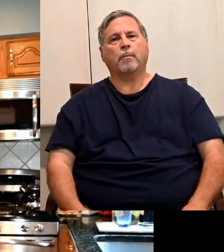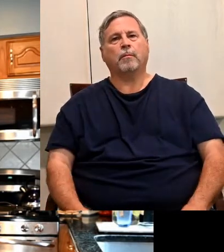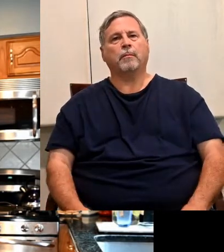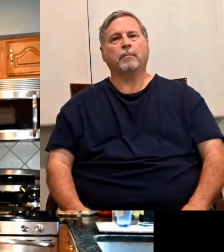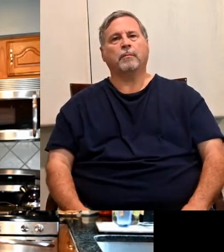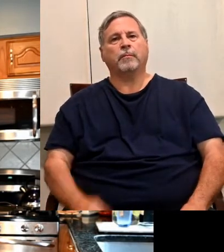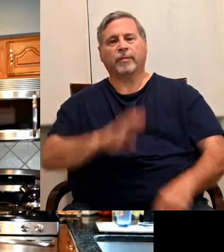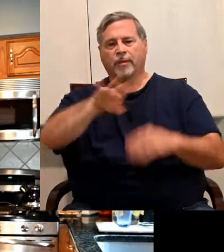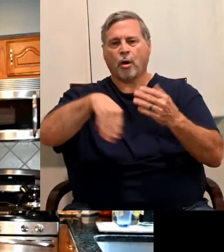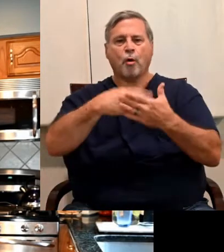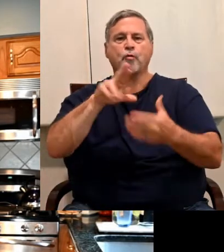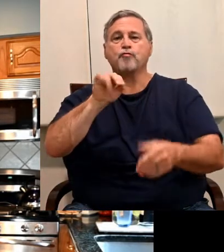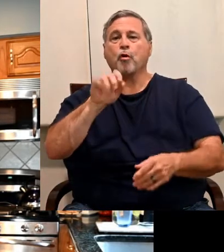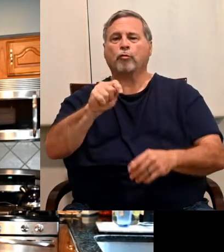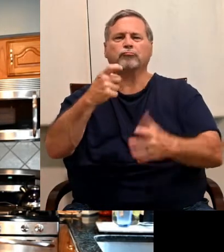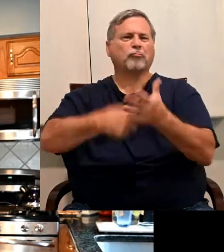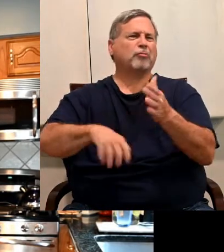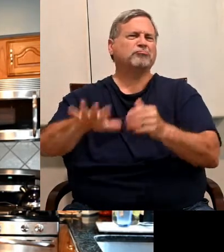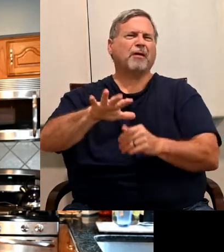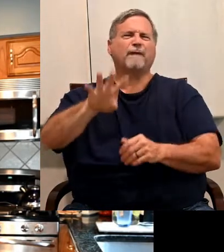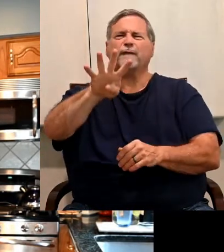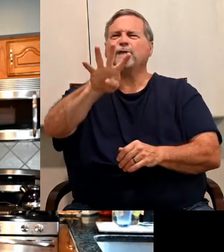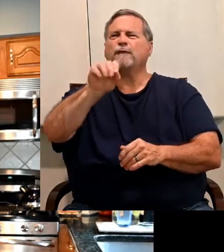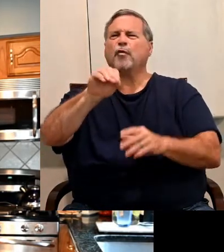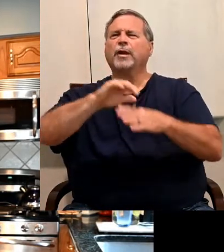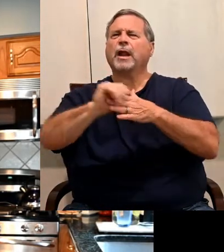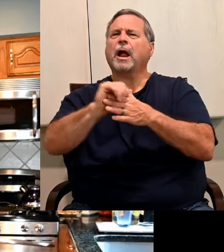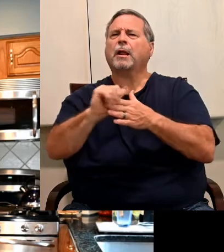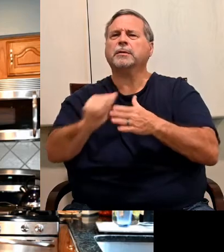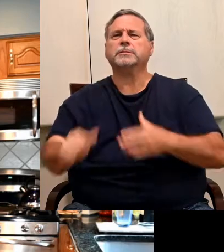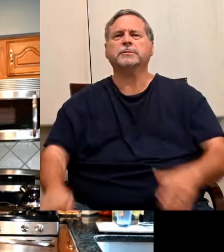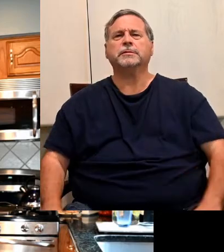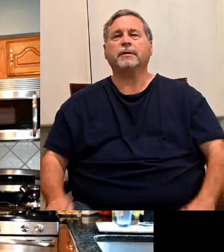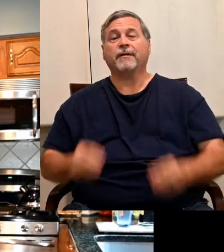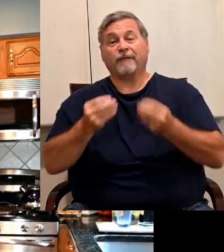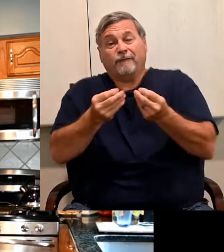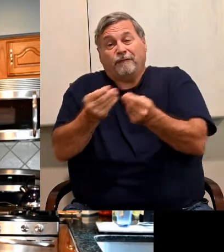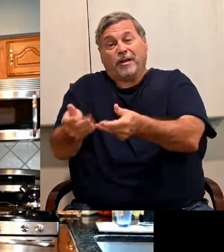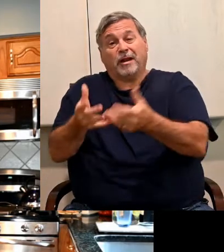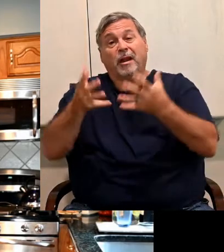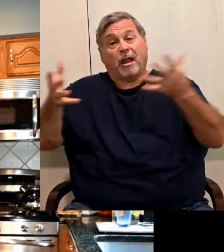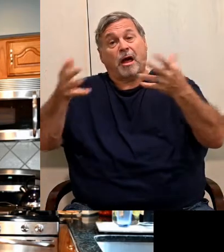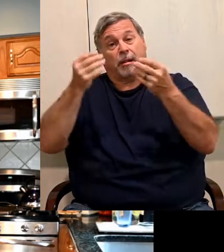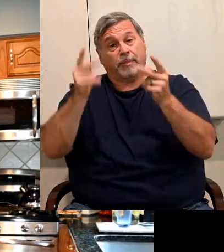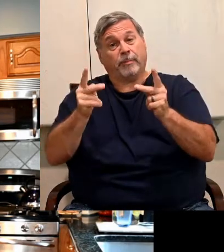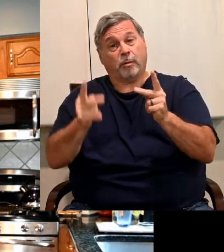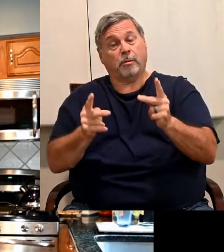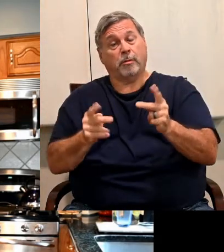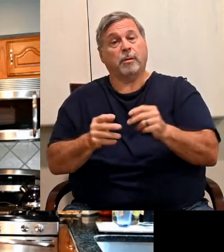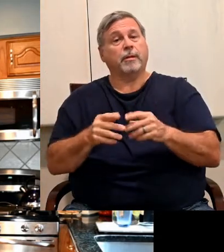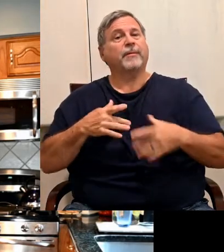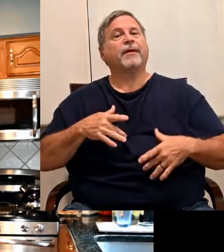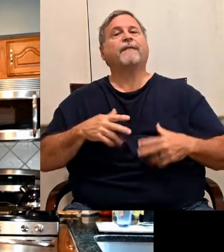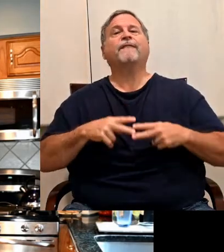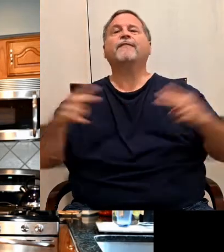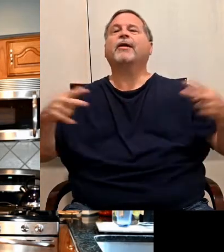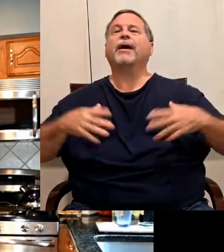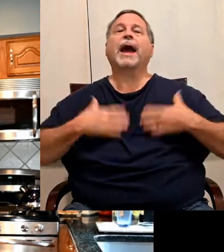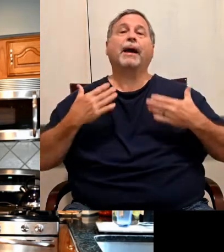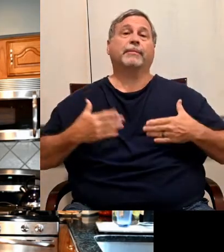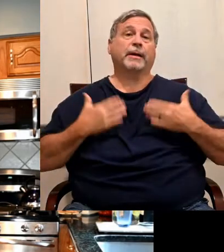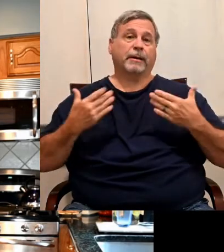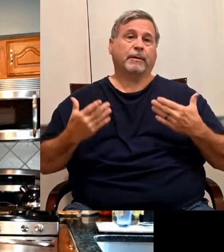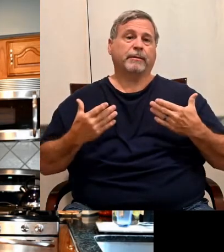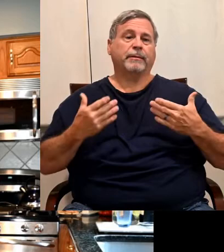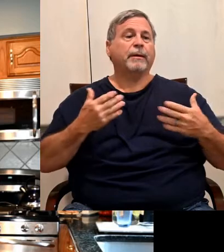it's a good way to go. This whole roast is about $40. You can feed a lot of people with it. They're